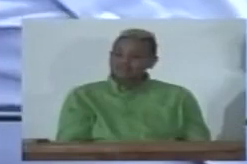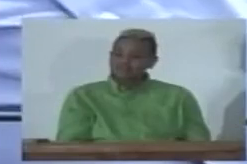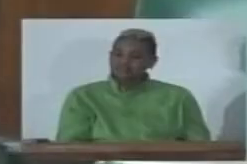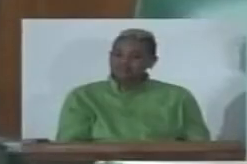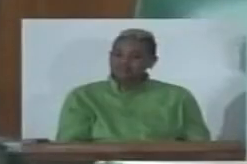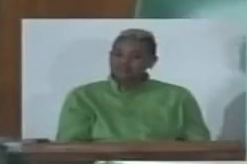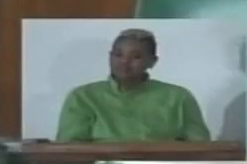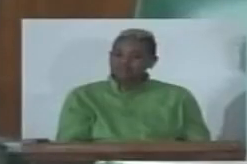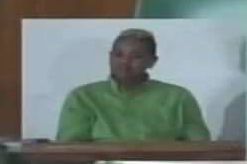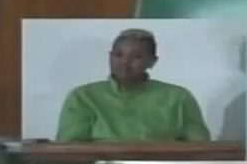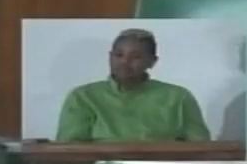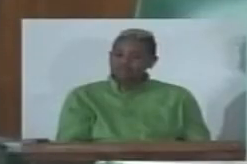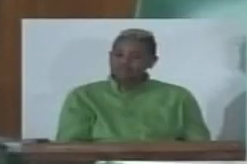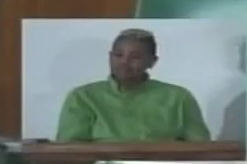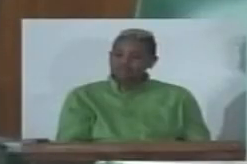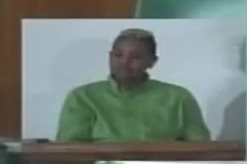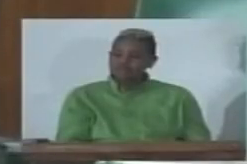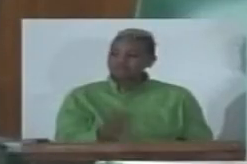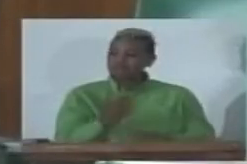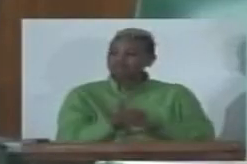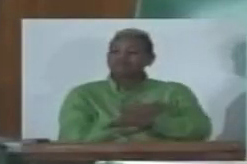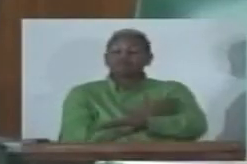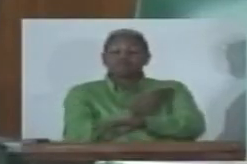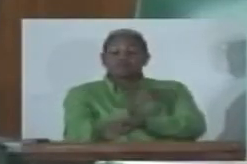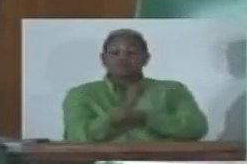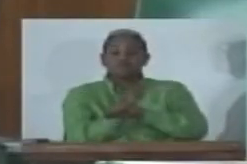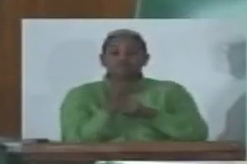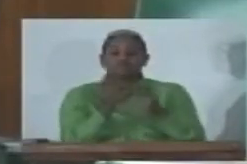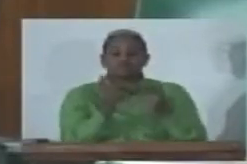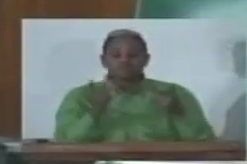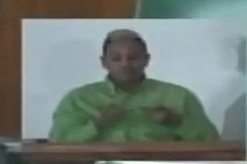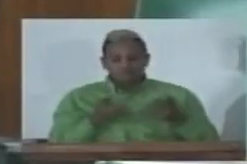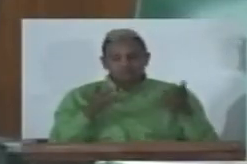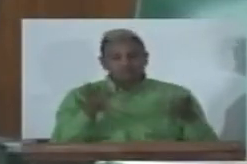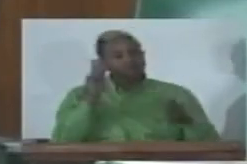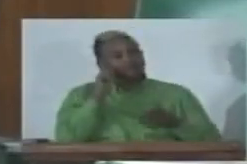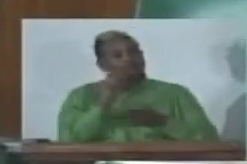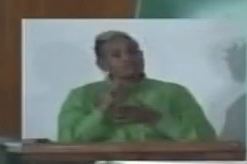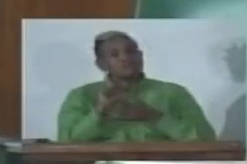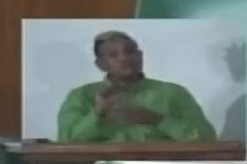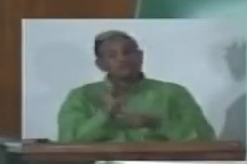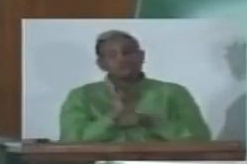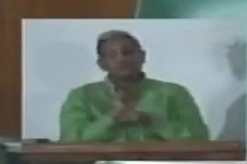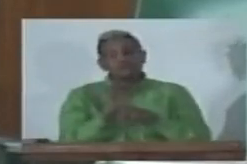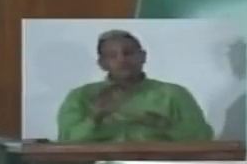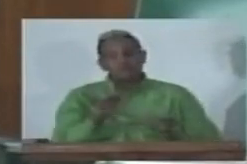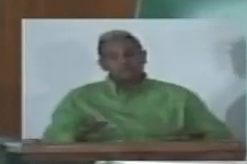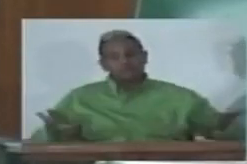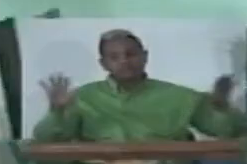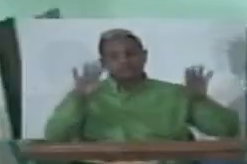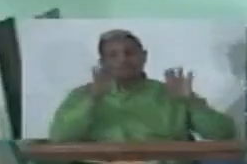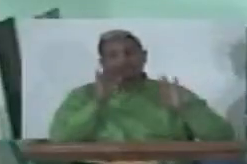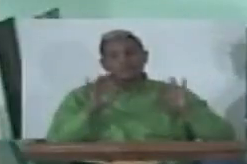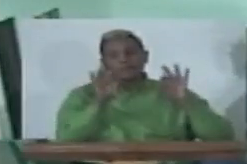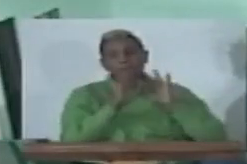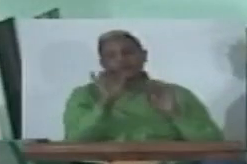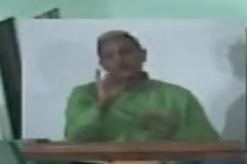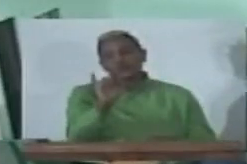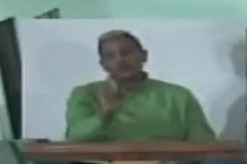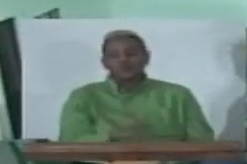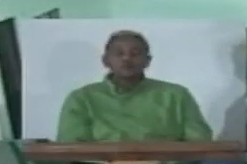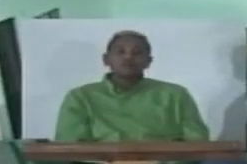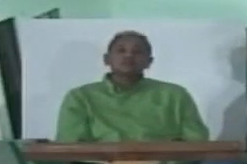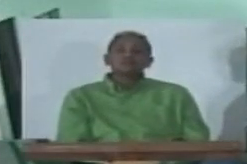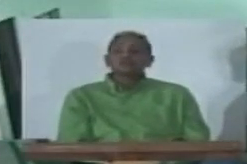improving the workplace for the disabled workers is important.